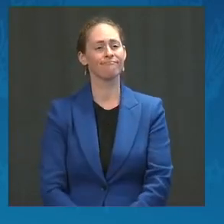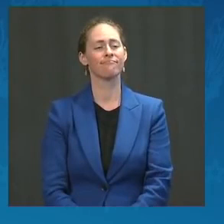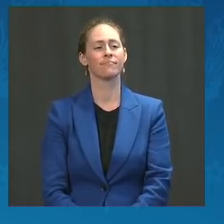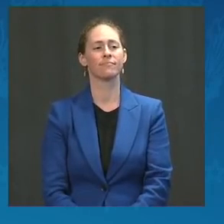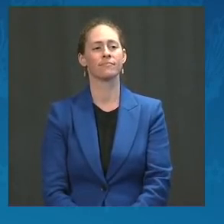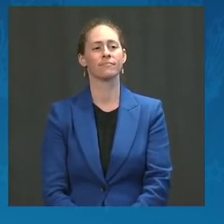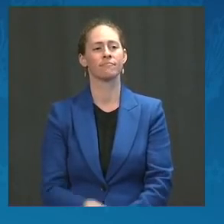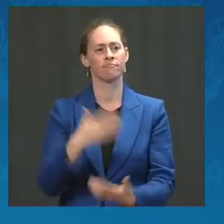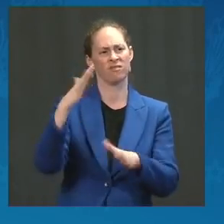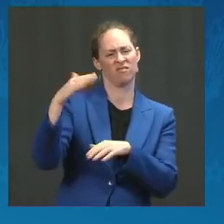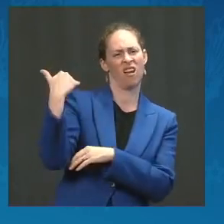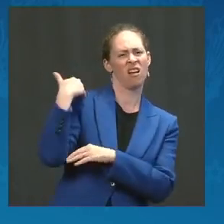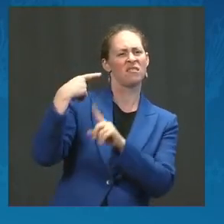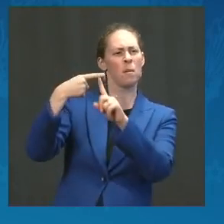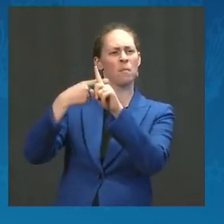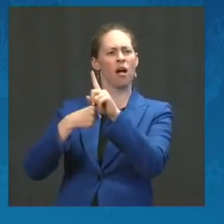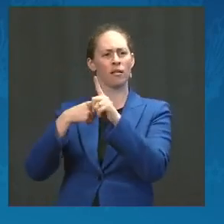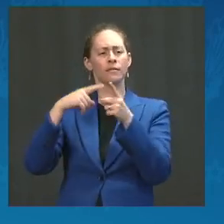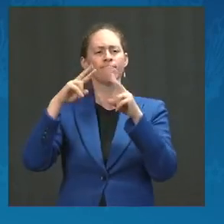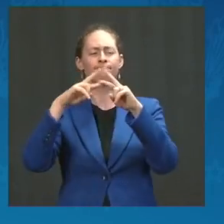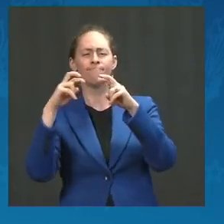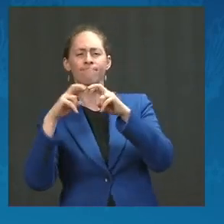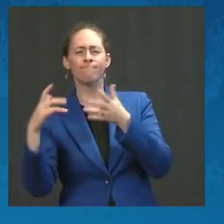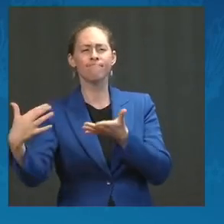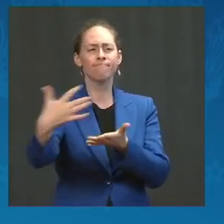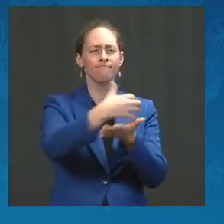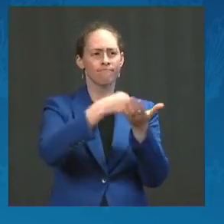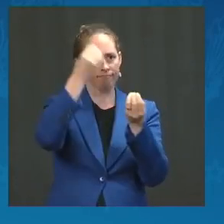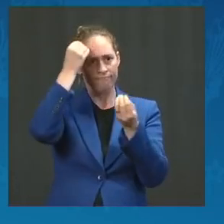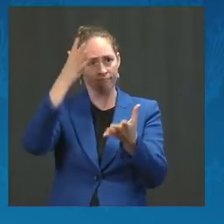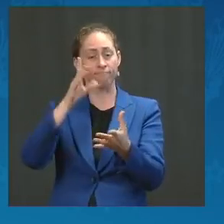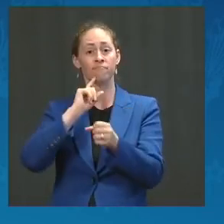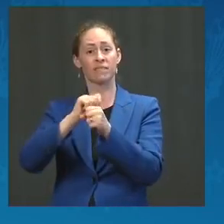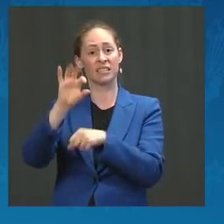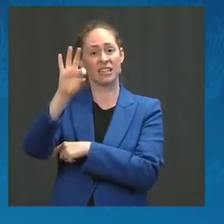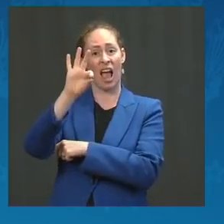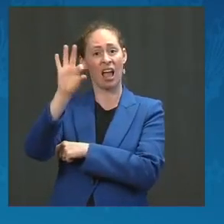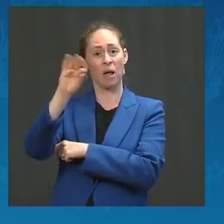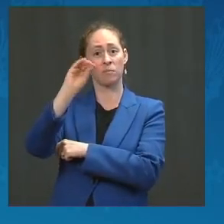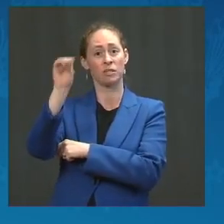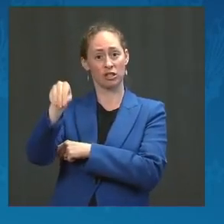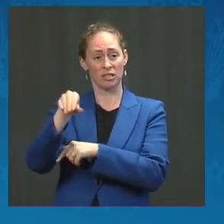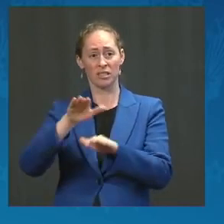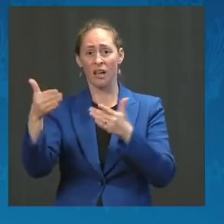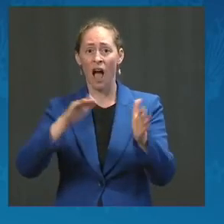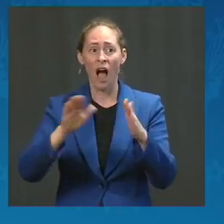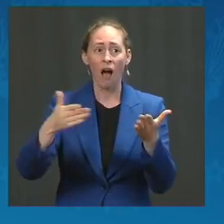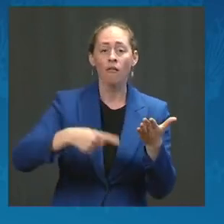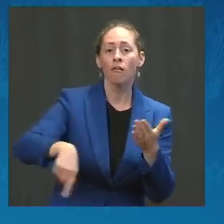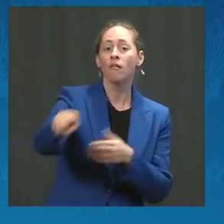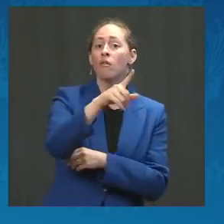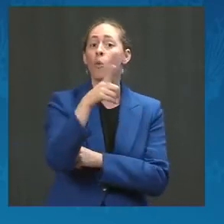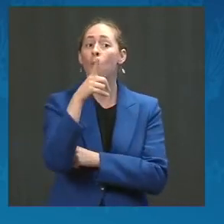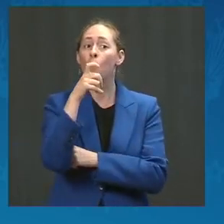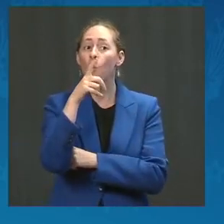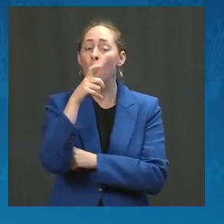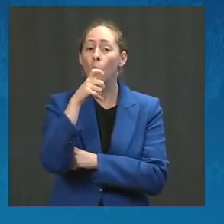over 99% of COVID-19 deaths have been among the unvaccinated.